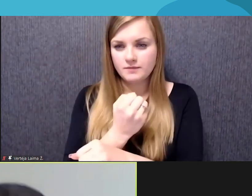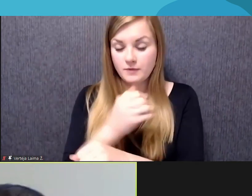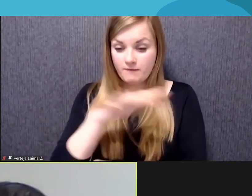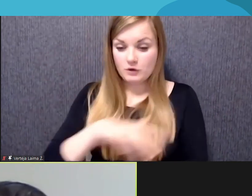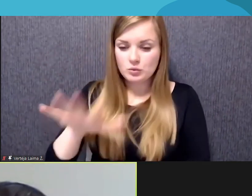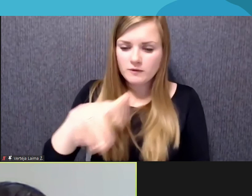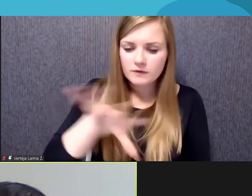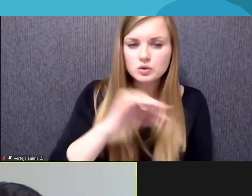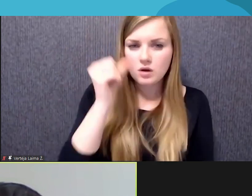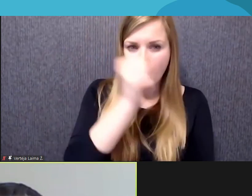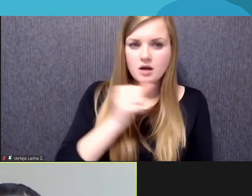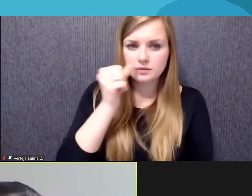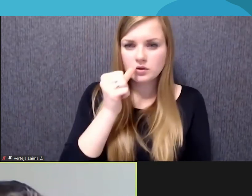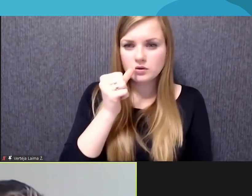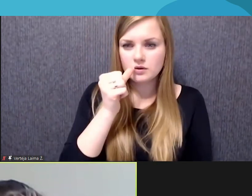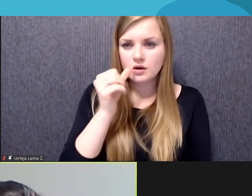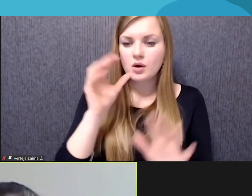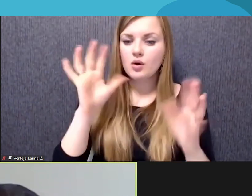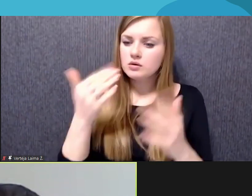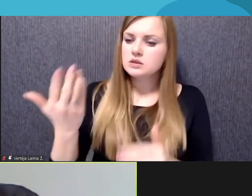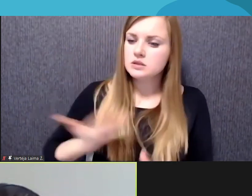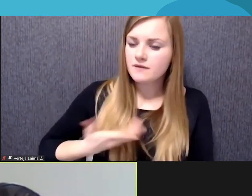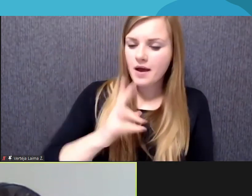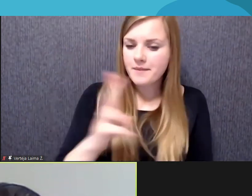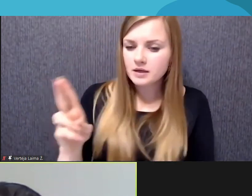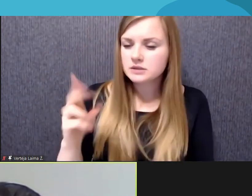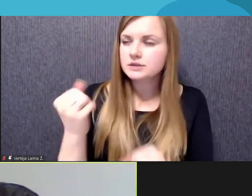raising. I think that each person